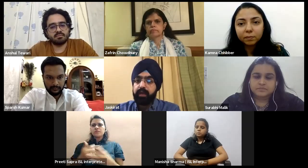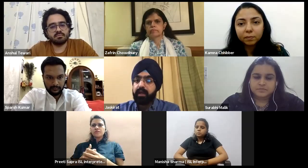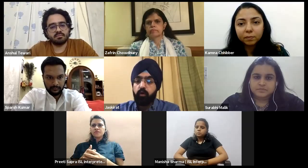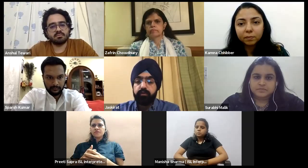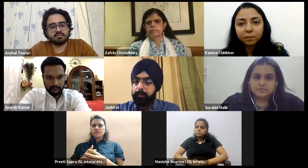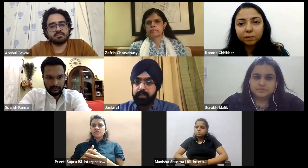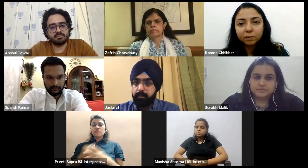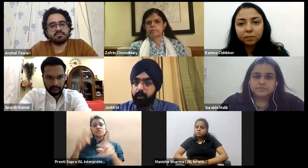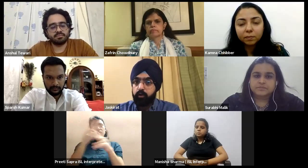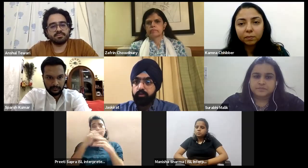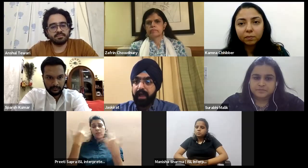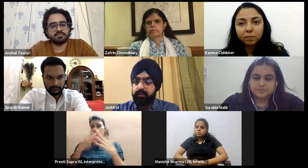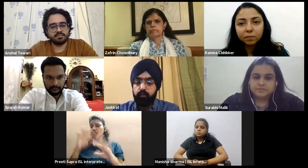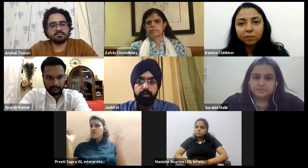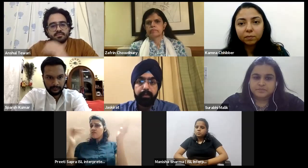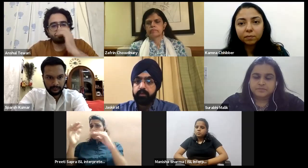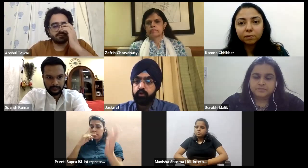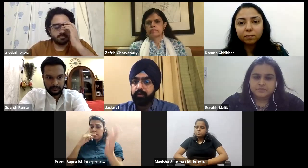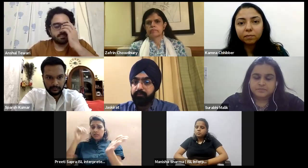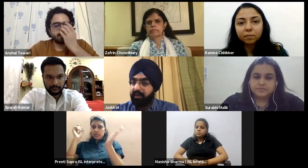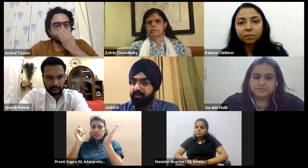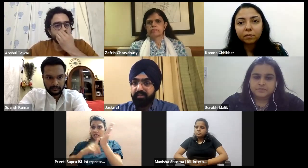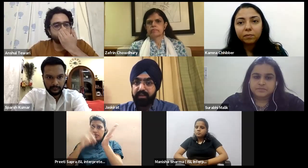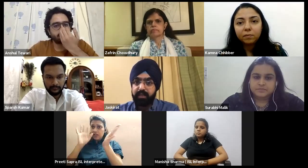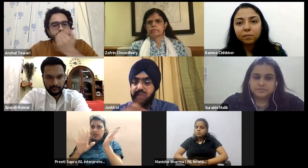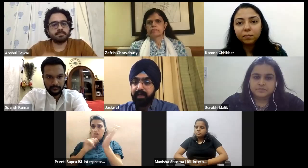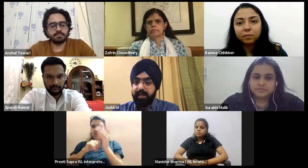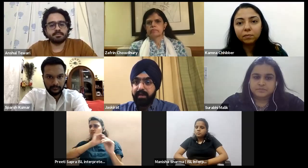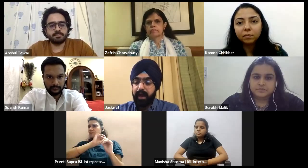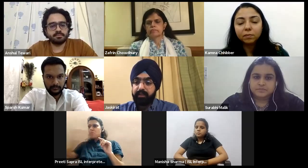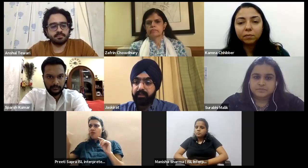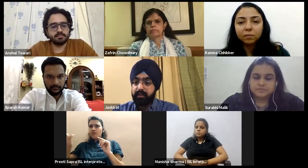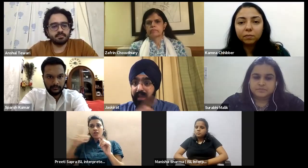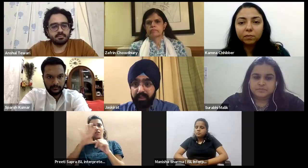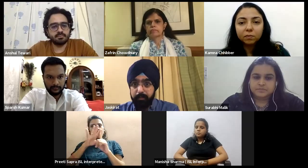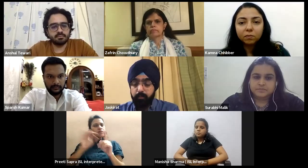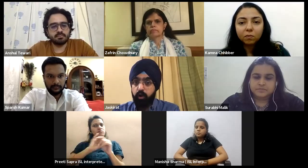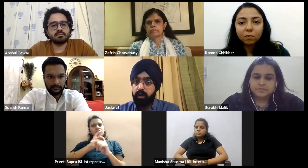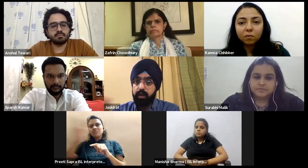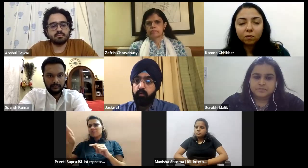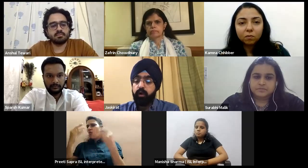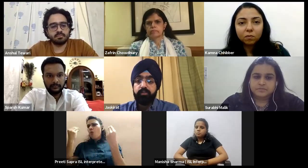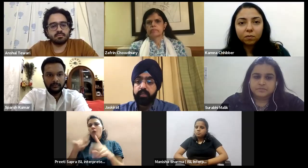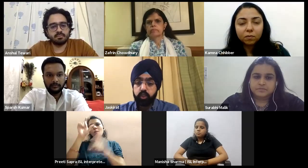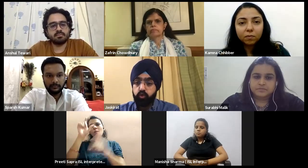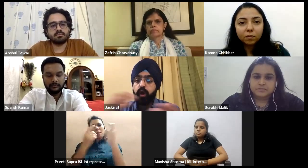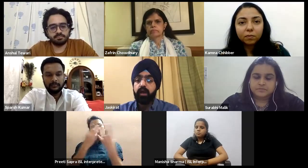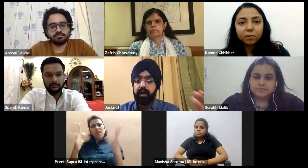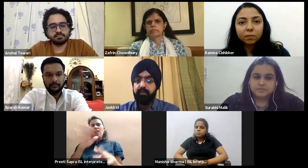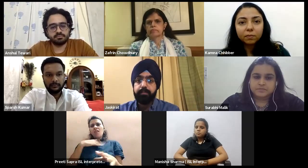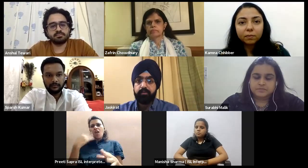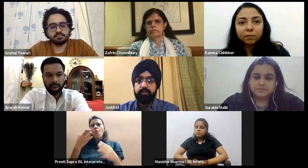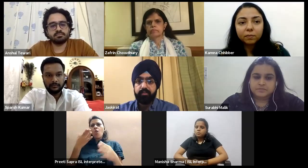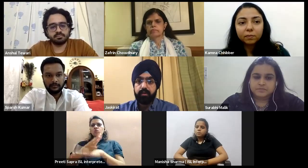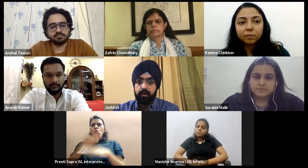before you hit that forward button, because that forward button could very well result in either the death or, even worse, destroying